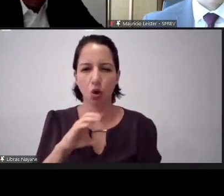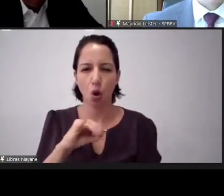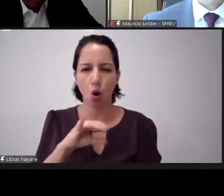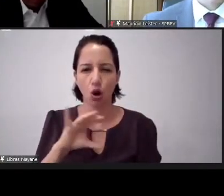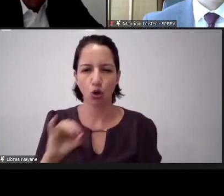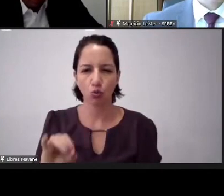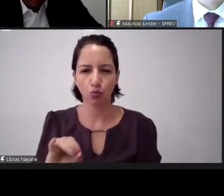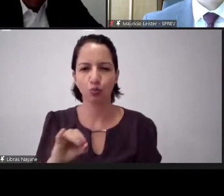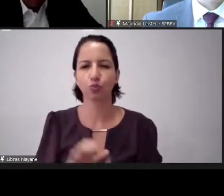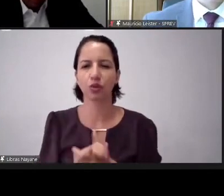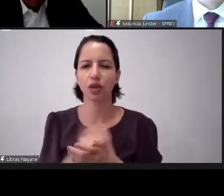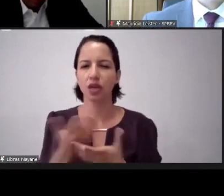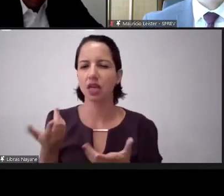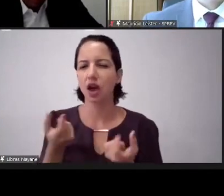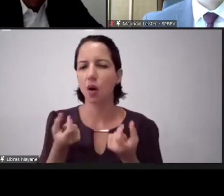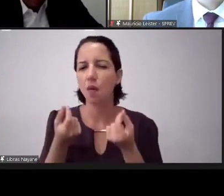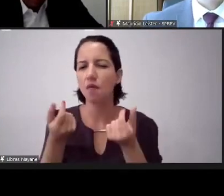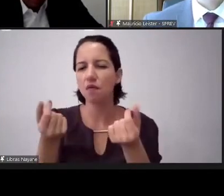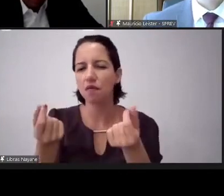debts